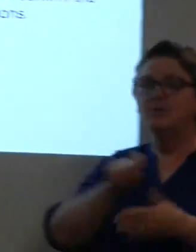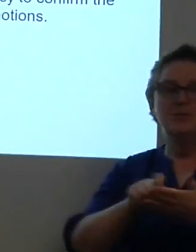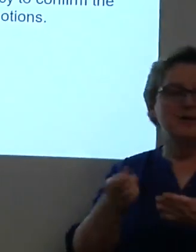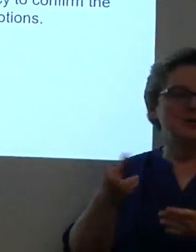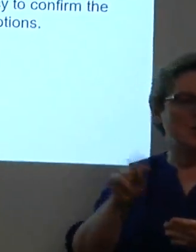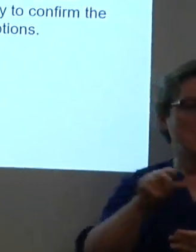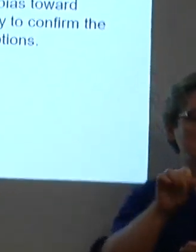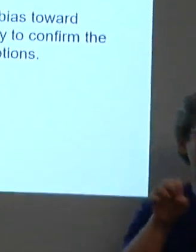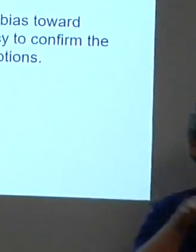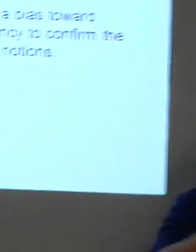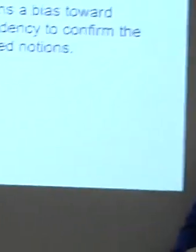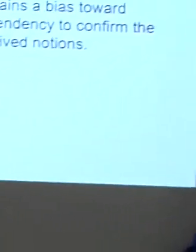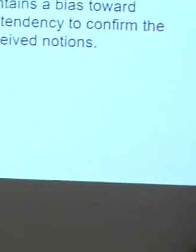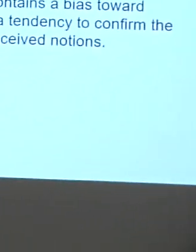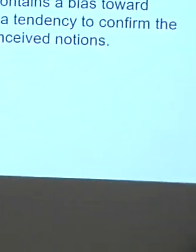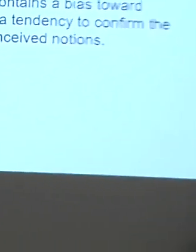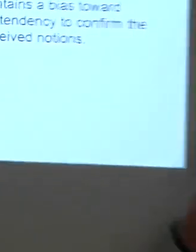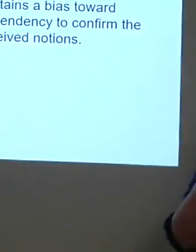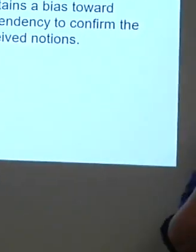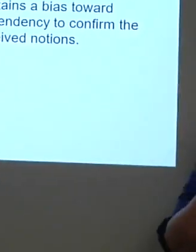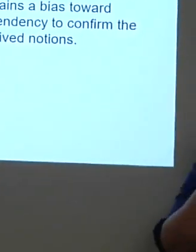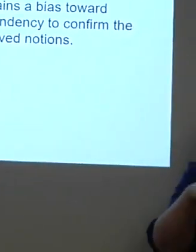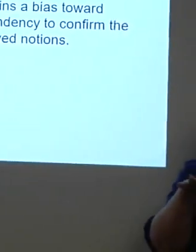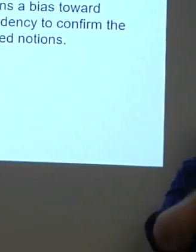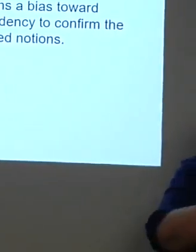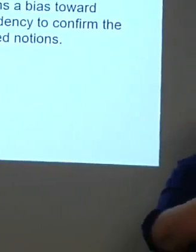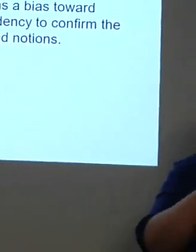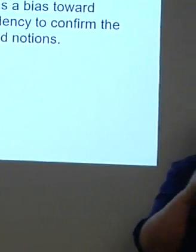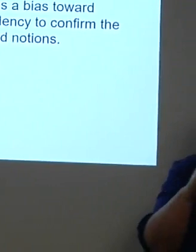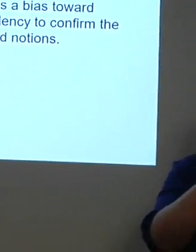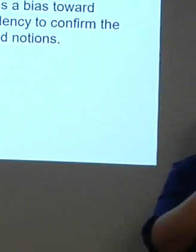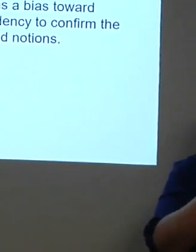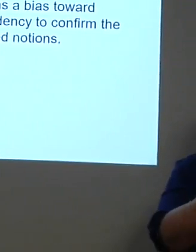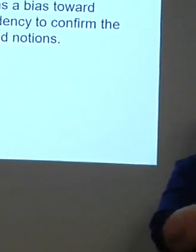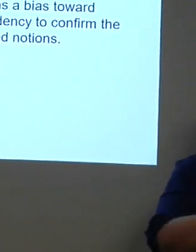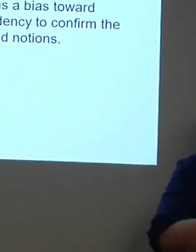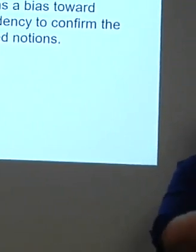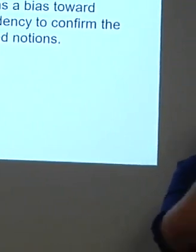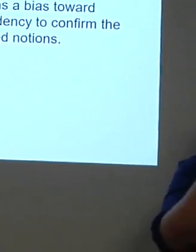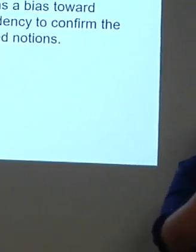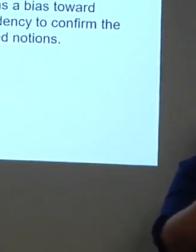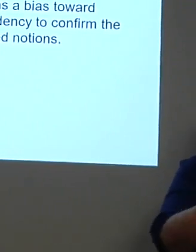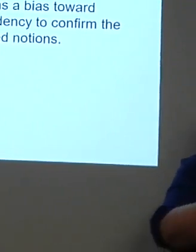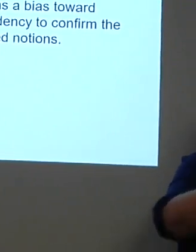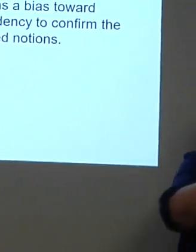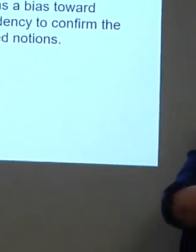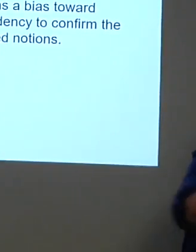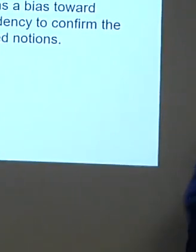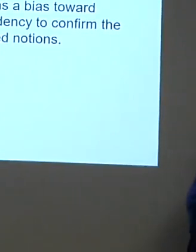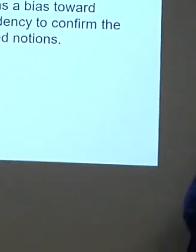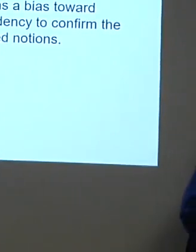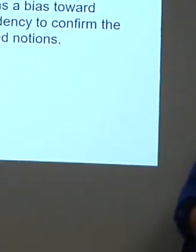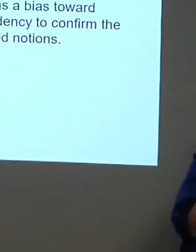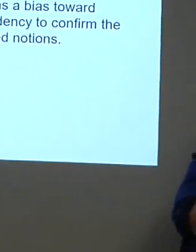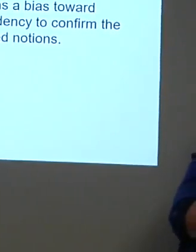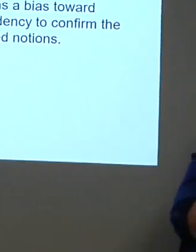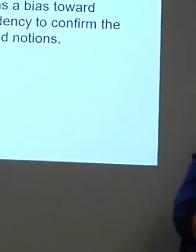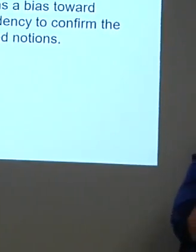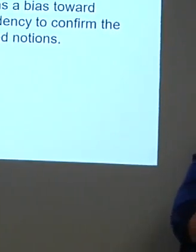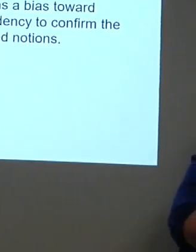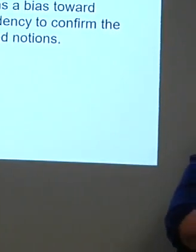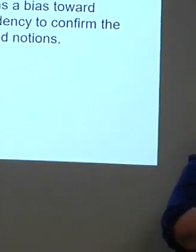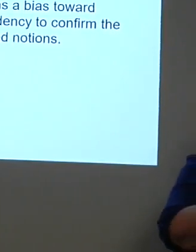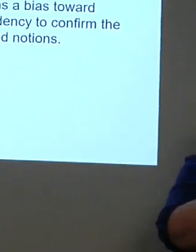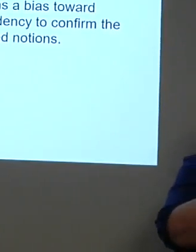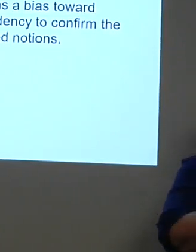one of the reasons there are actually entire peer-reviewed journals of case study, is to basically get feedback from other people about whether or not your case study